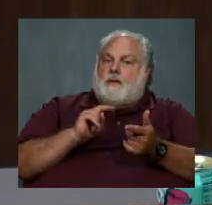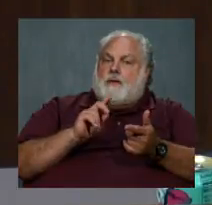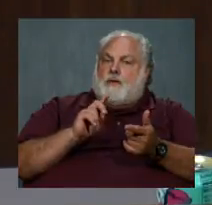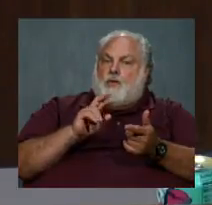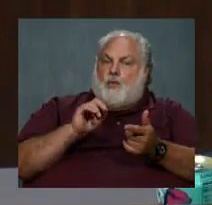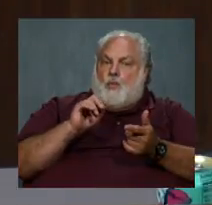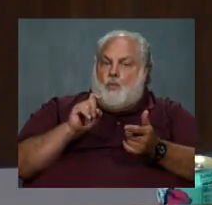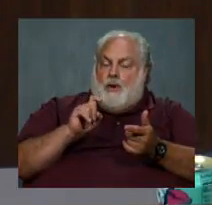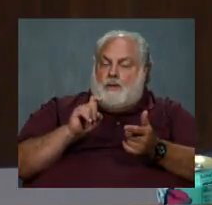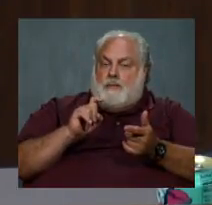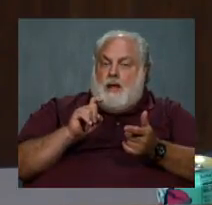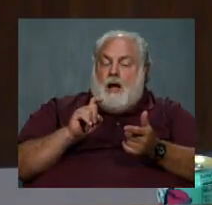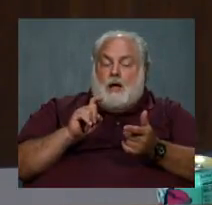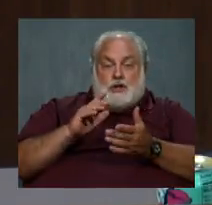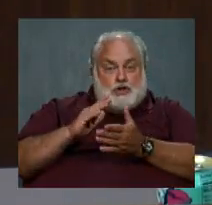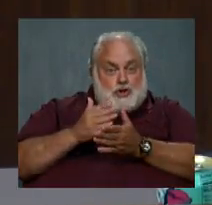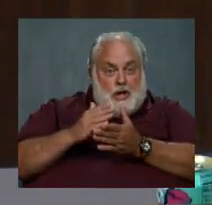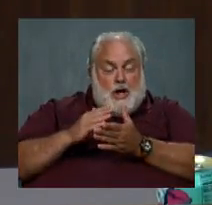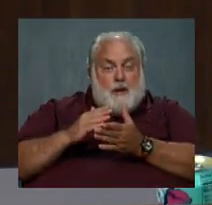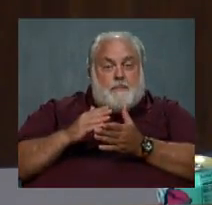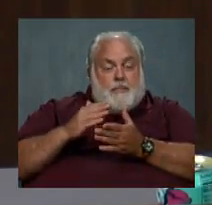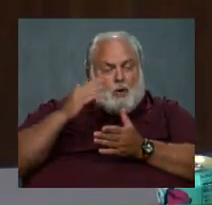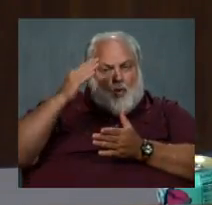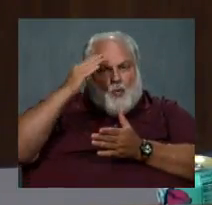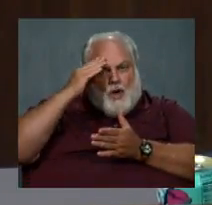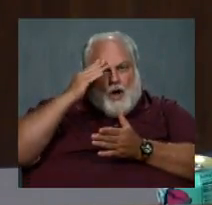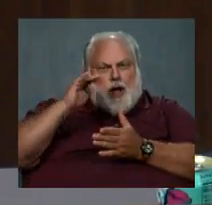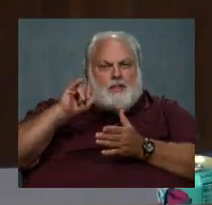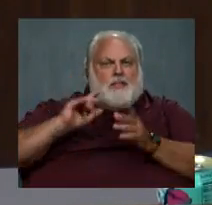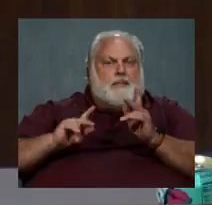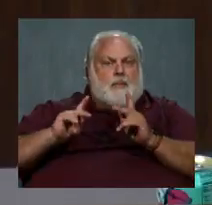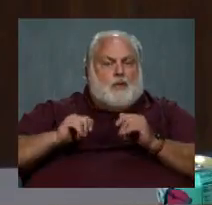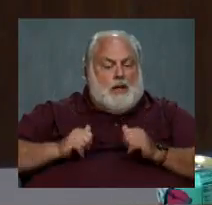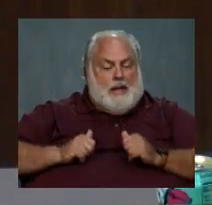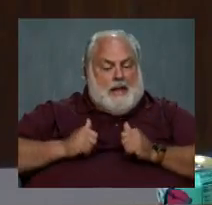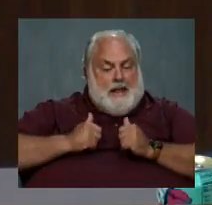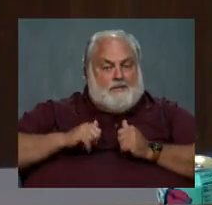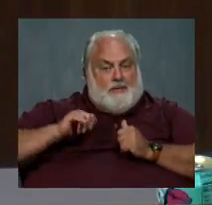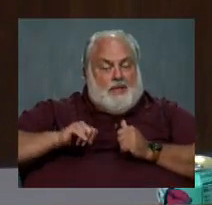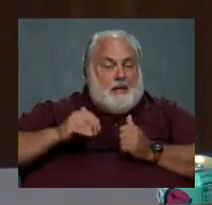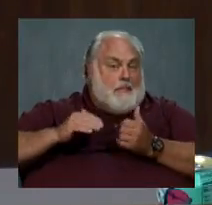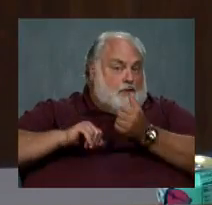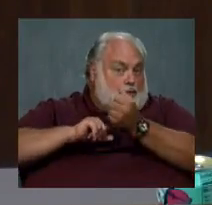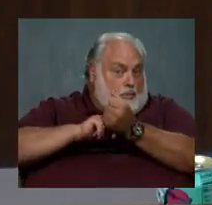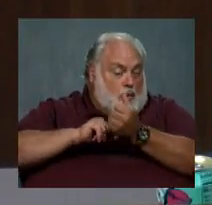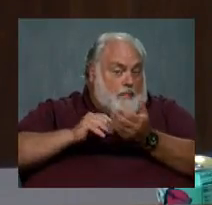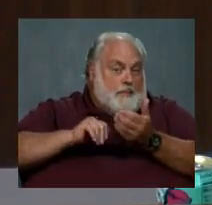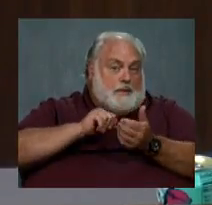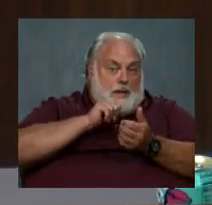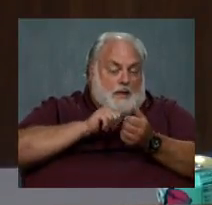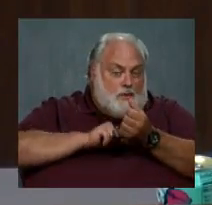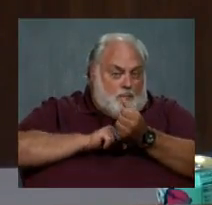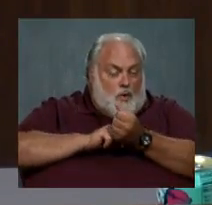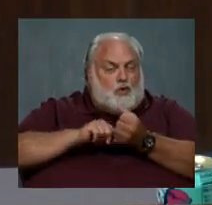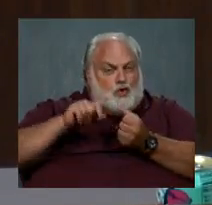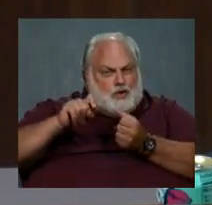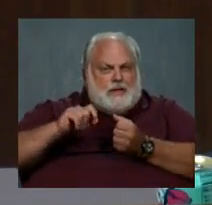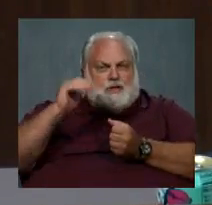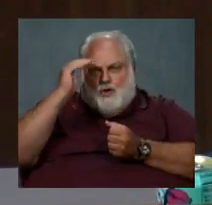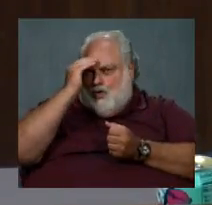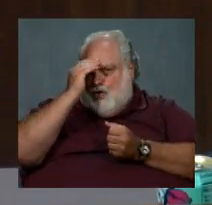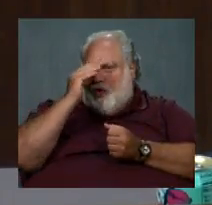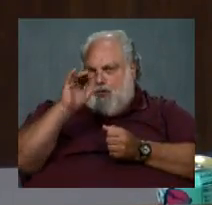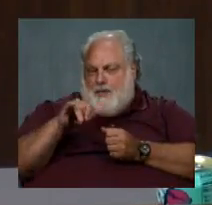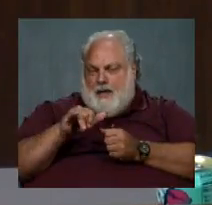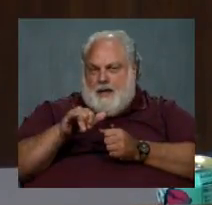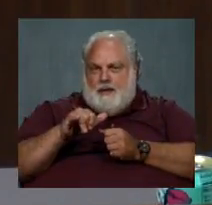of aware that the residents in that neighborhood may support it and they may not, and I think the committee needs to know that.